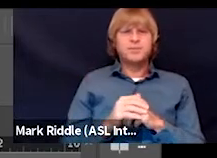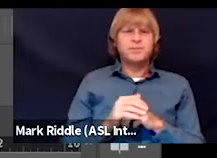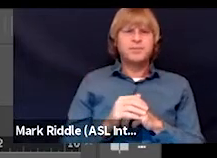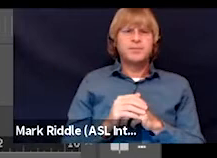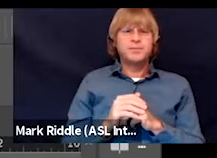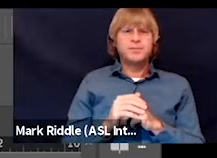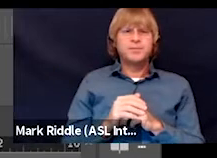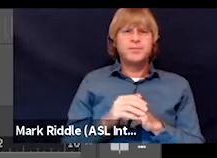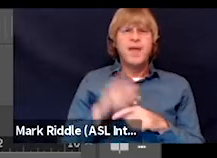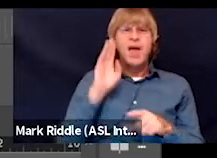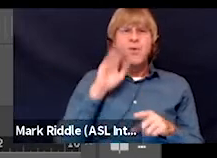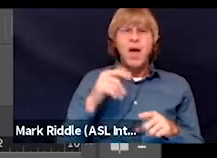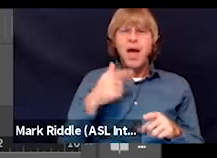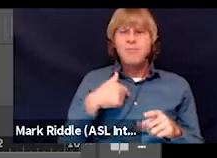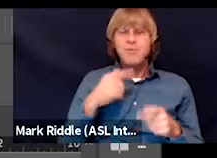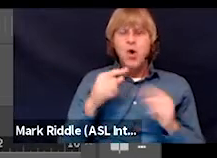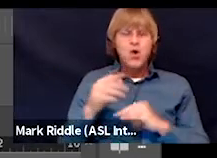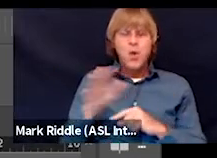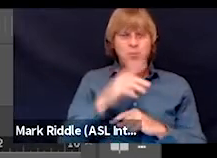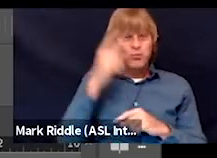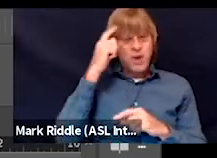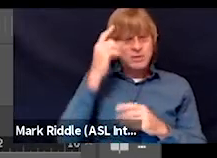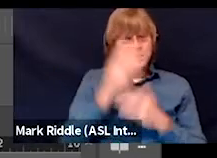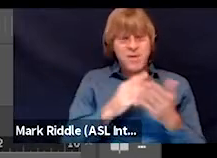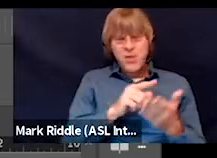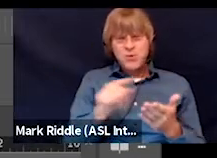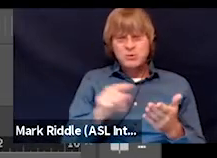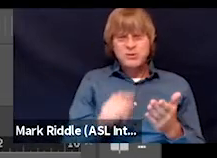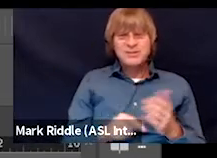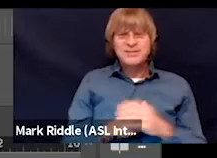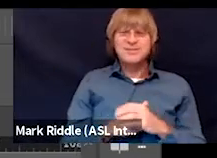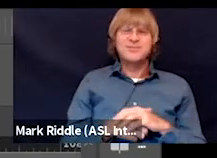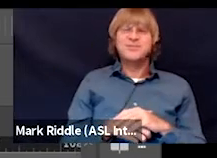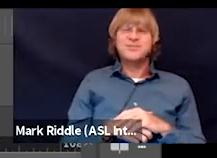I know I'm sort of hurting your brains on some of these things.